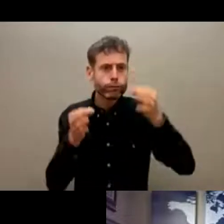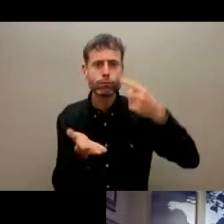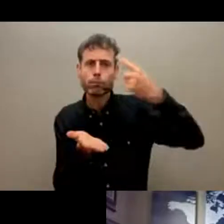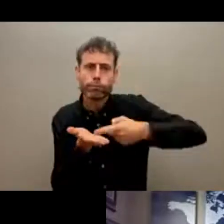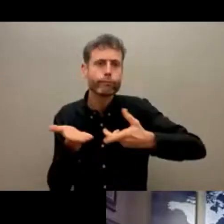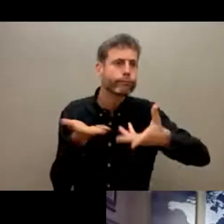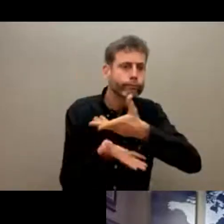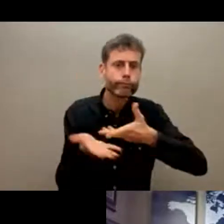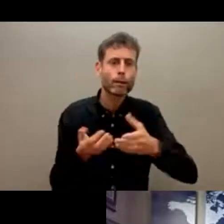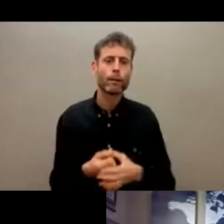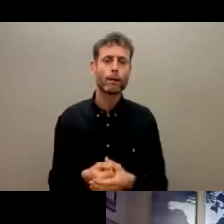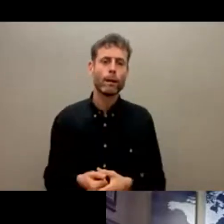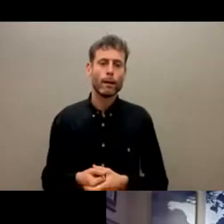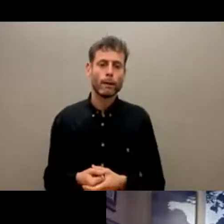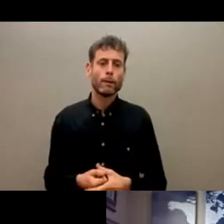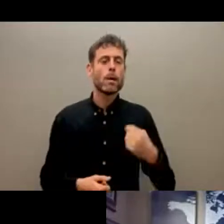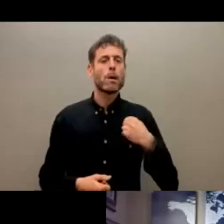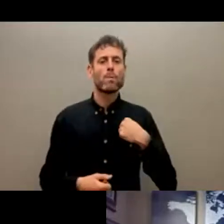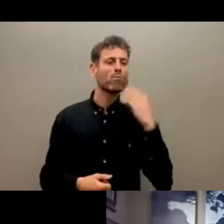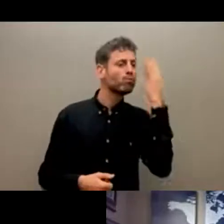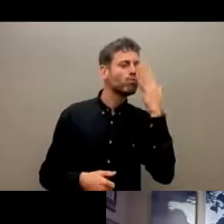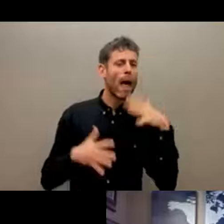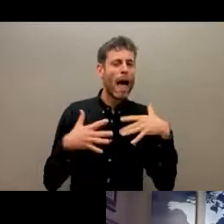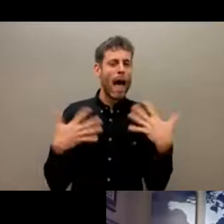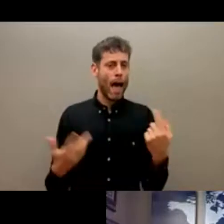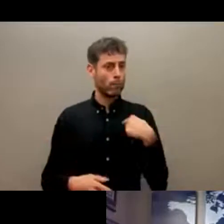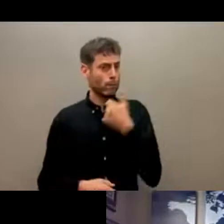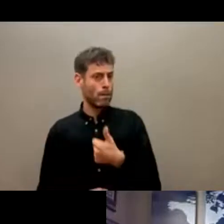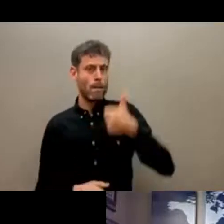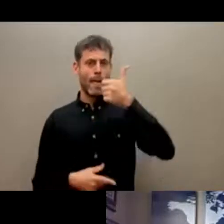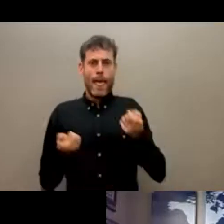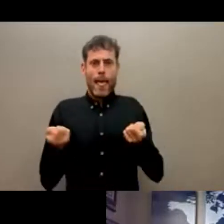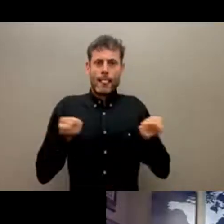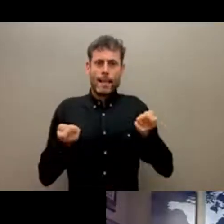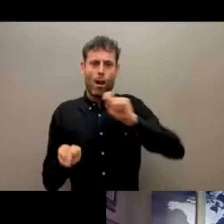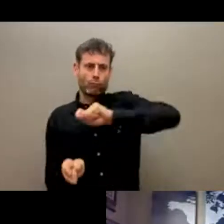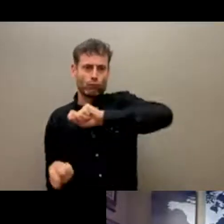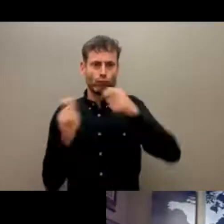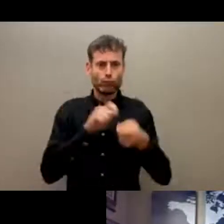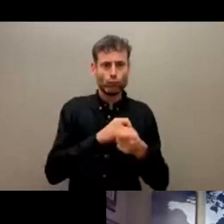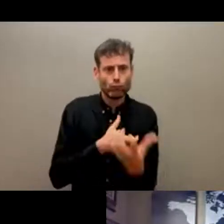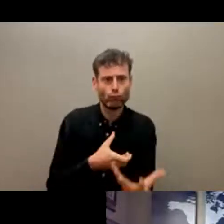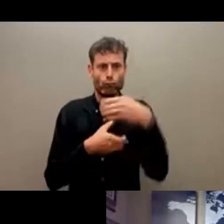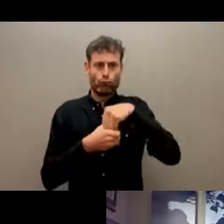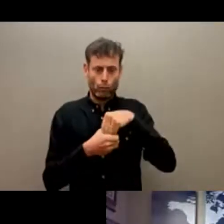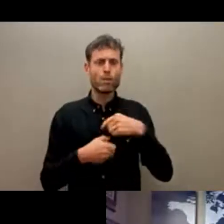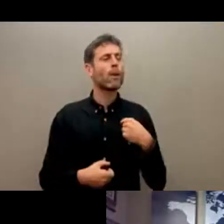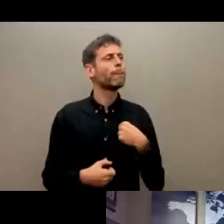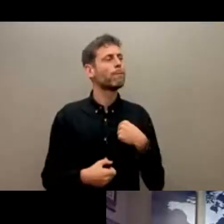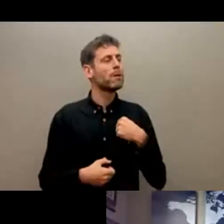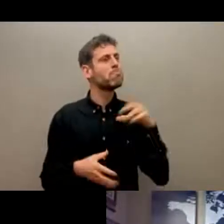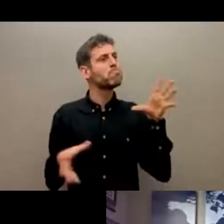on this, I'd suggest 5 key considerations that's been my learning in trying to pursue this